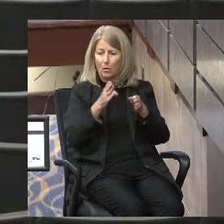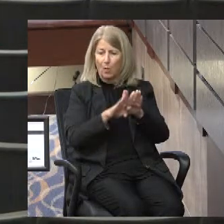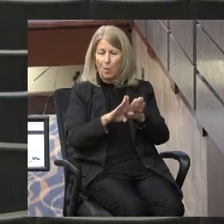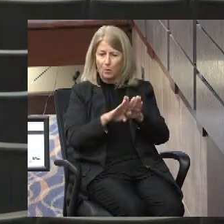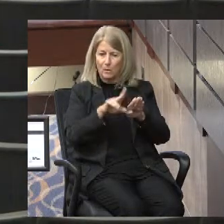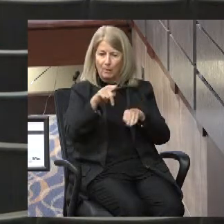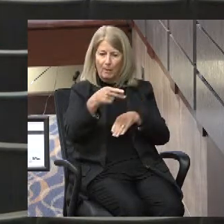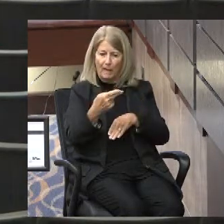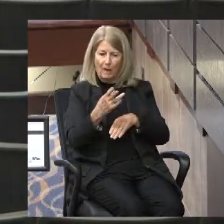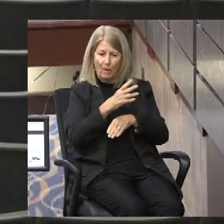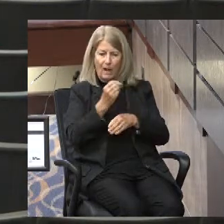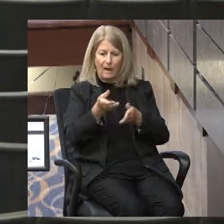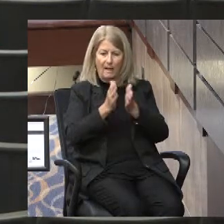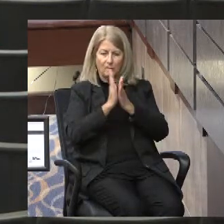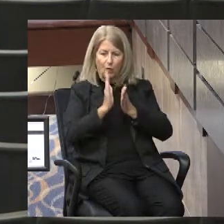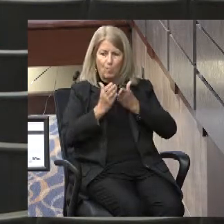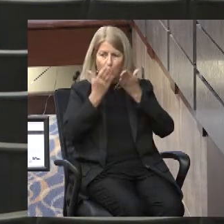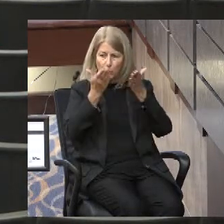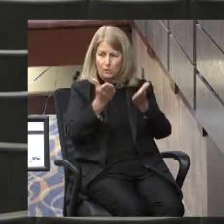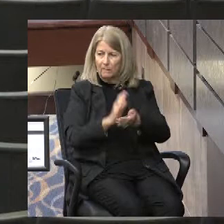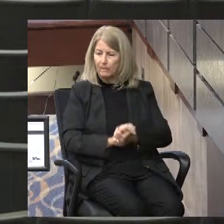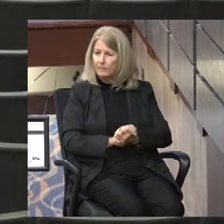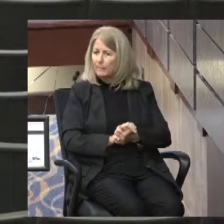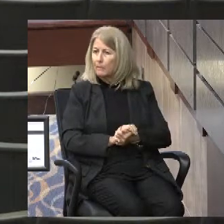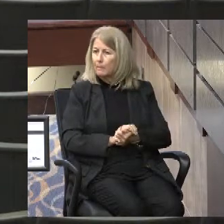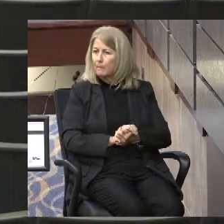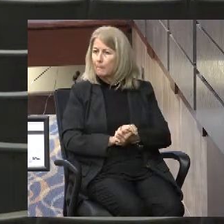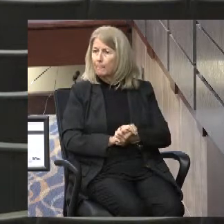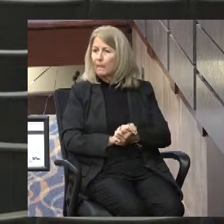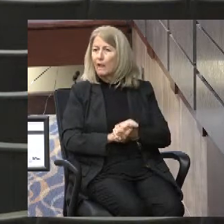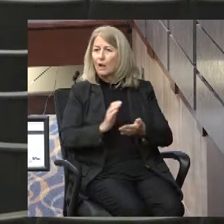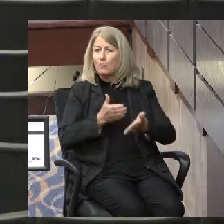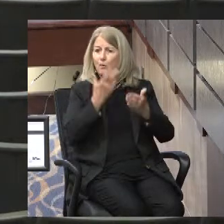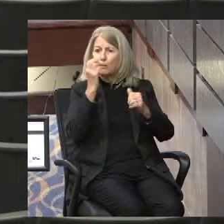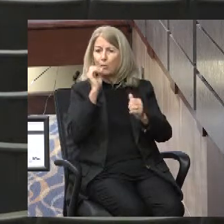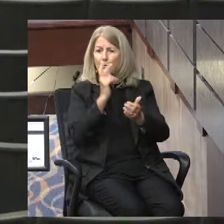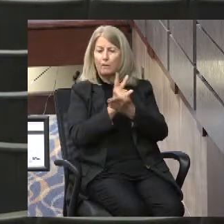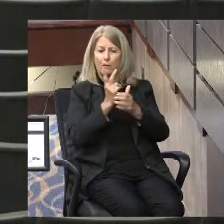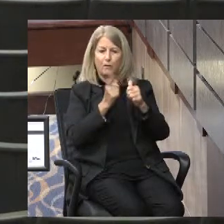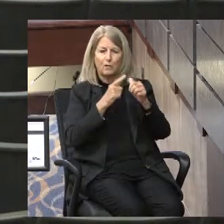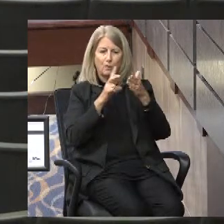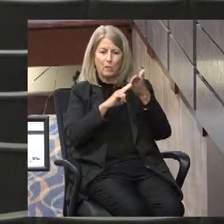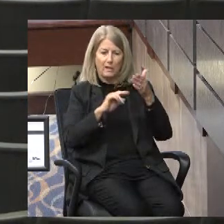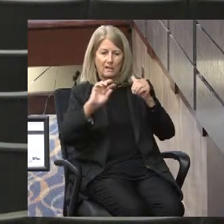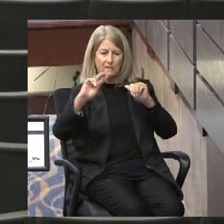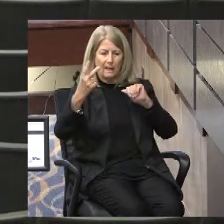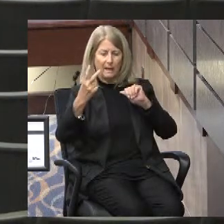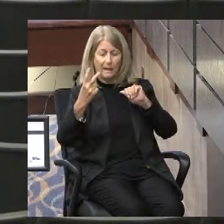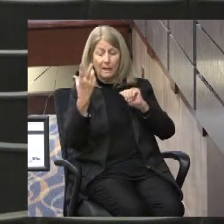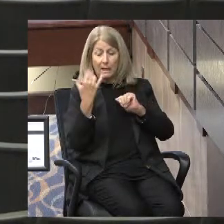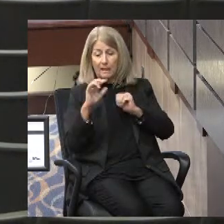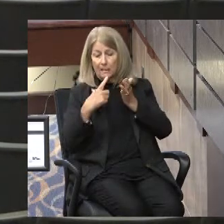hearing and ask for a motion. Move for approval on first reading? Second. Any discussion?